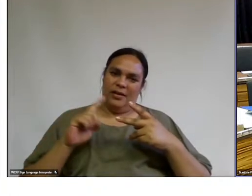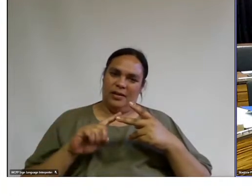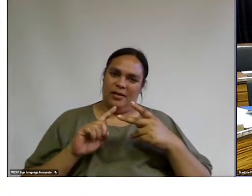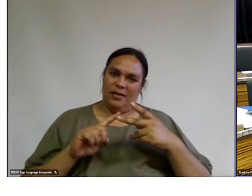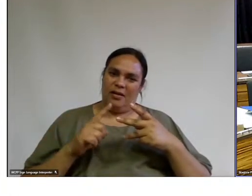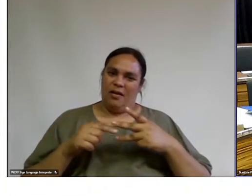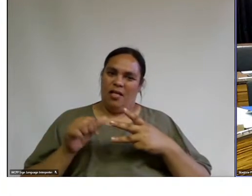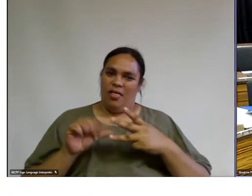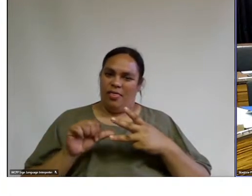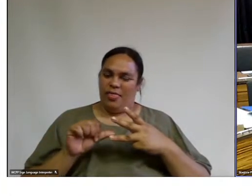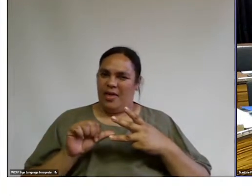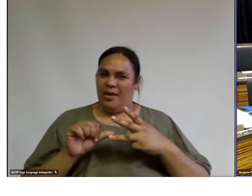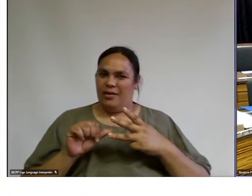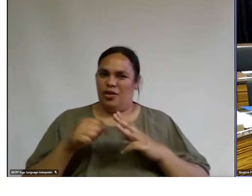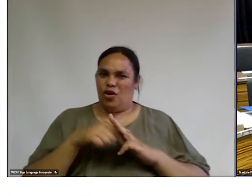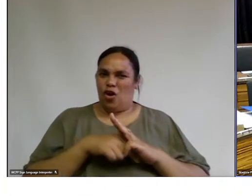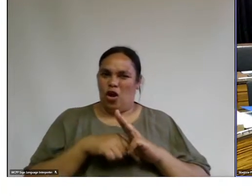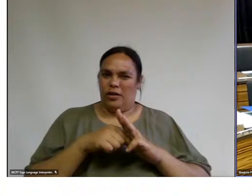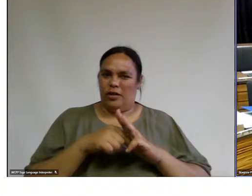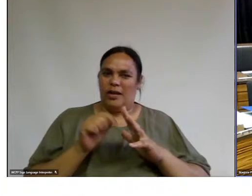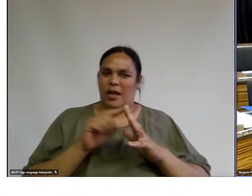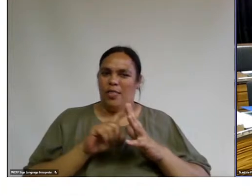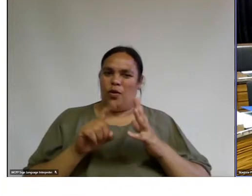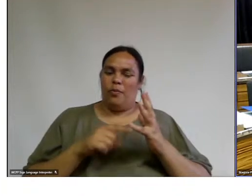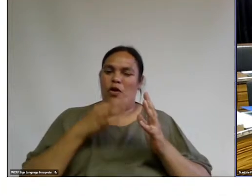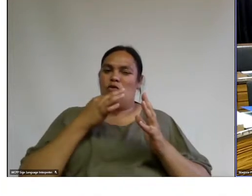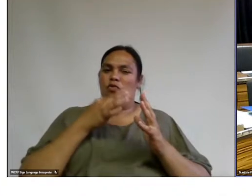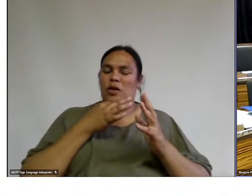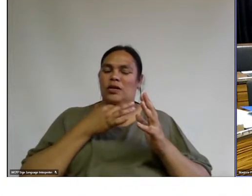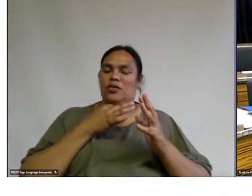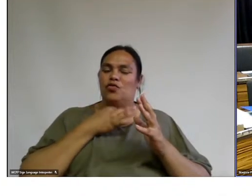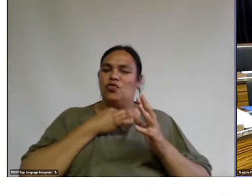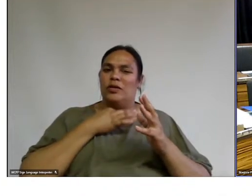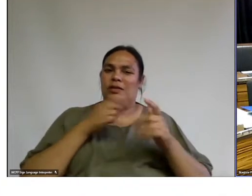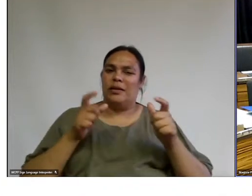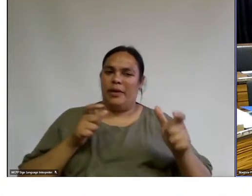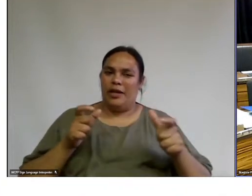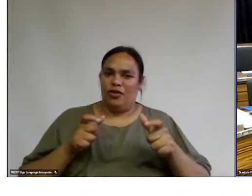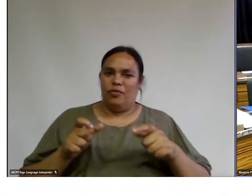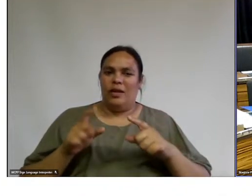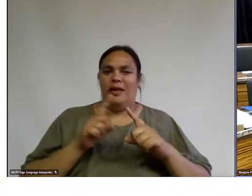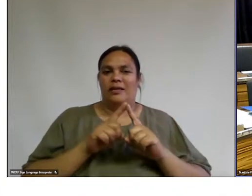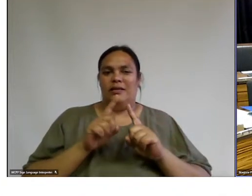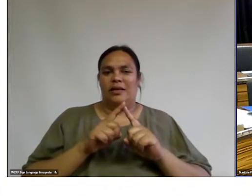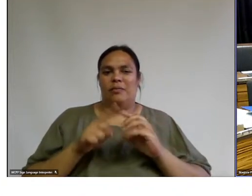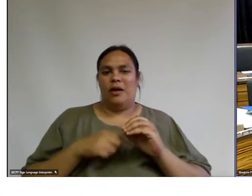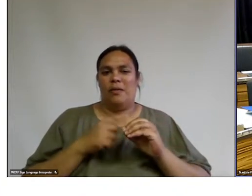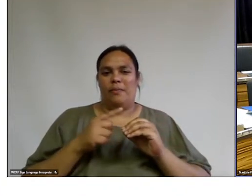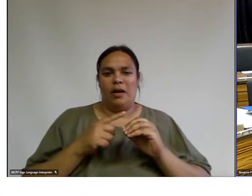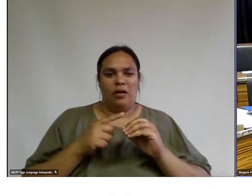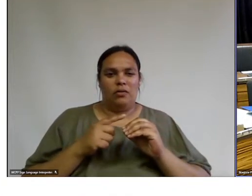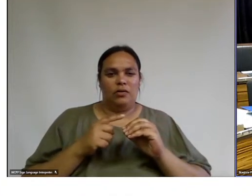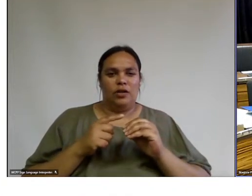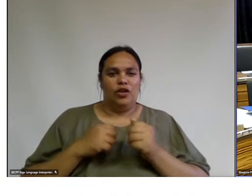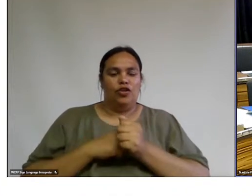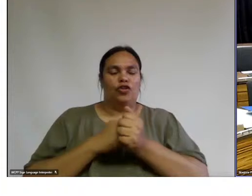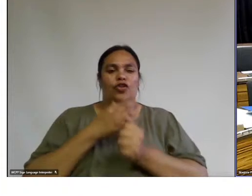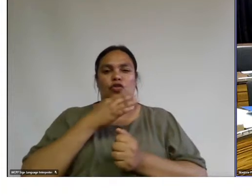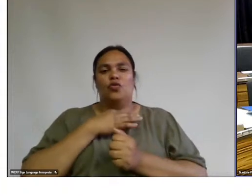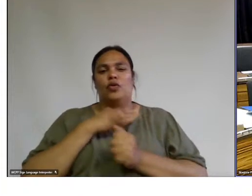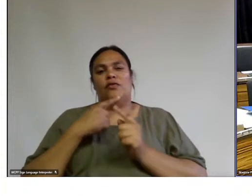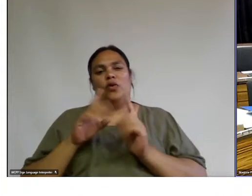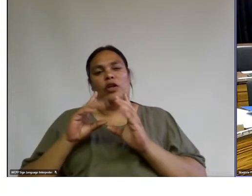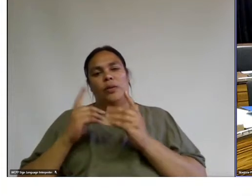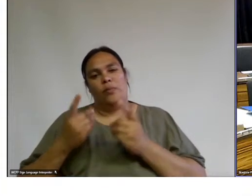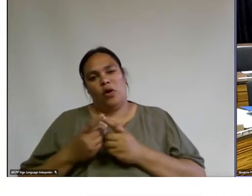then local content. And there's questions on the risk management and unplaced learners, whether it is a strategic risk for the department. And